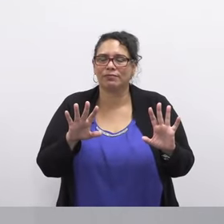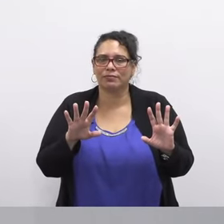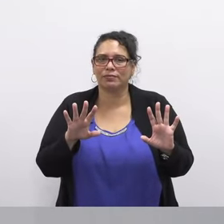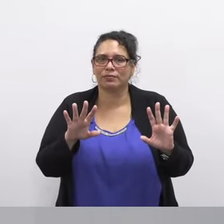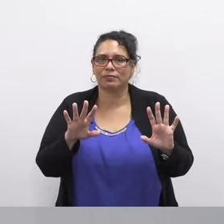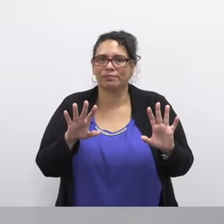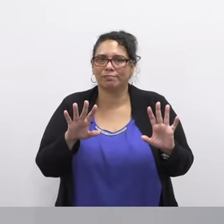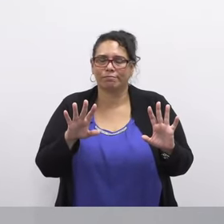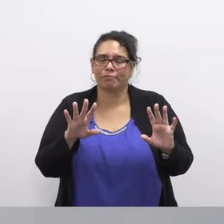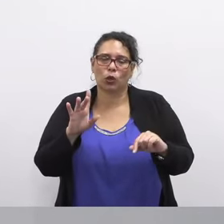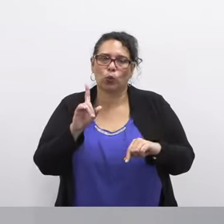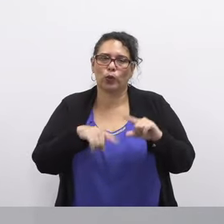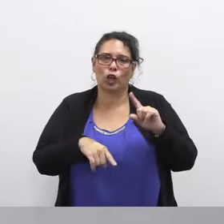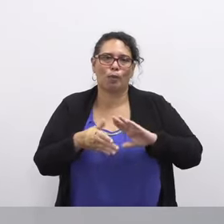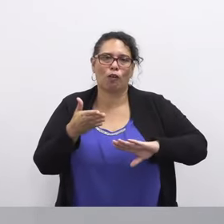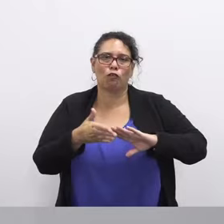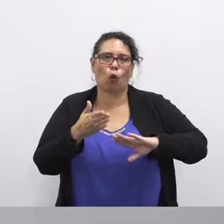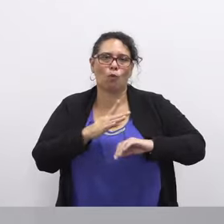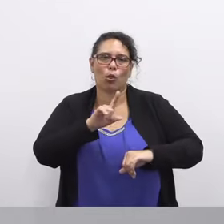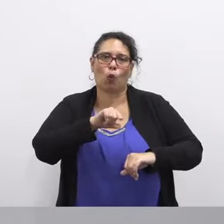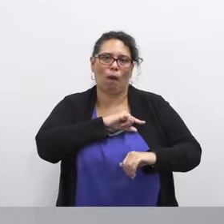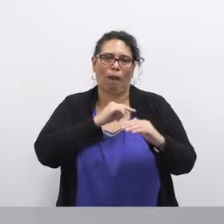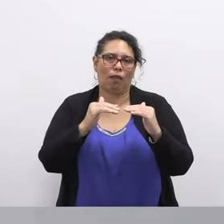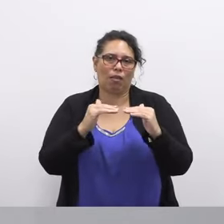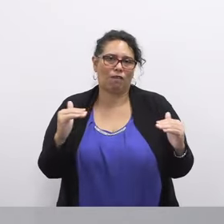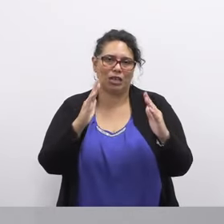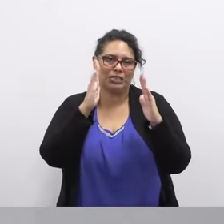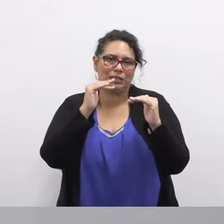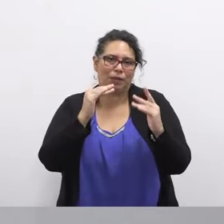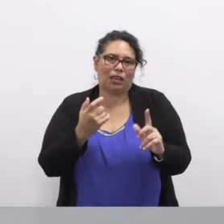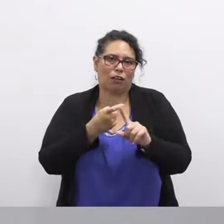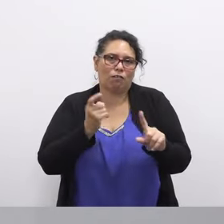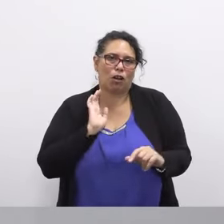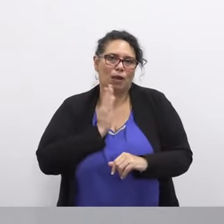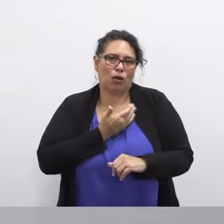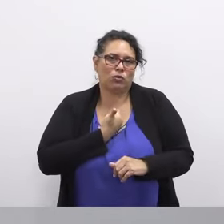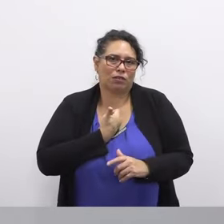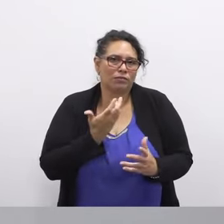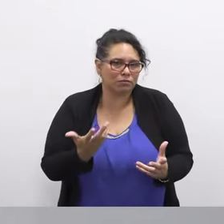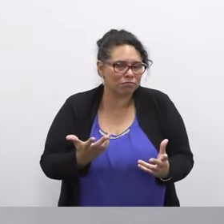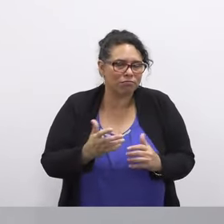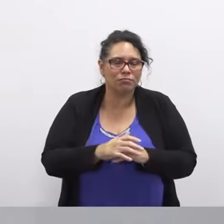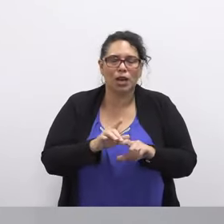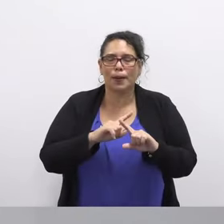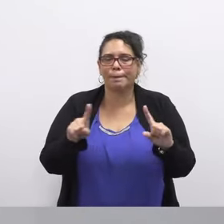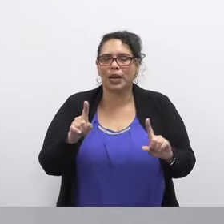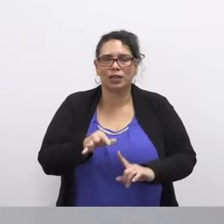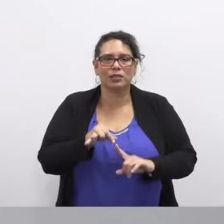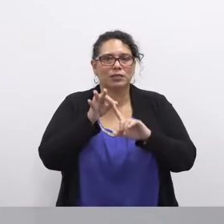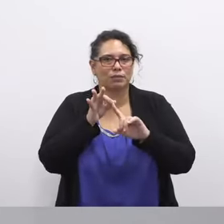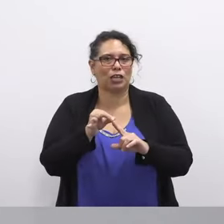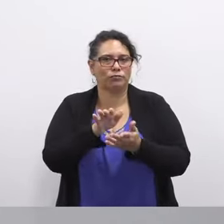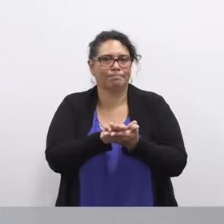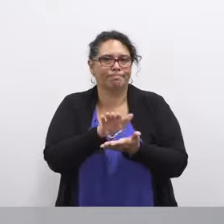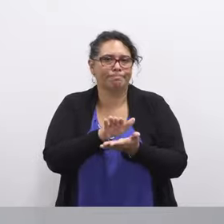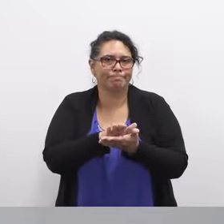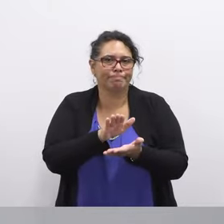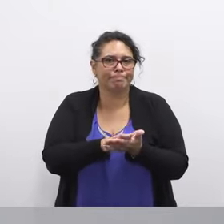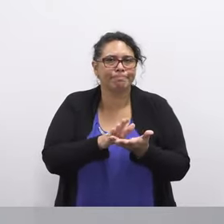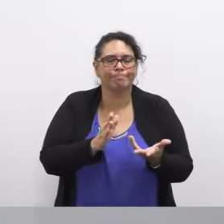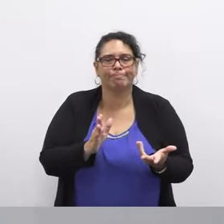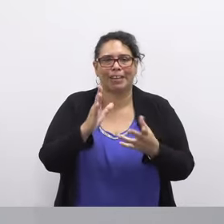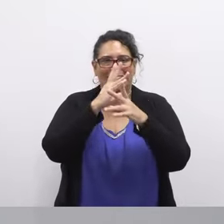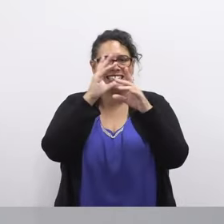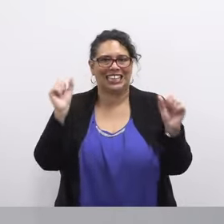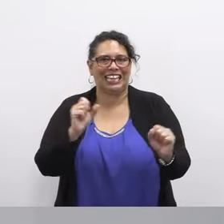we could not perform at the quality that we expect of ourselves. But I want to give a special shout out to even our